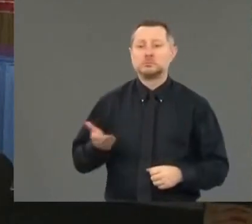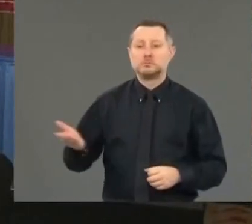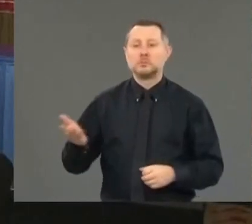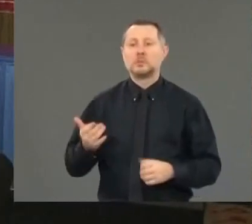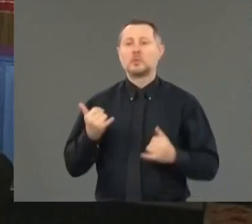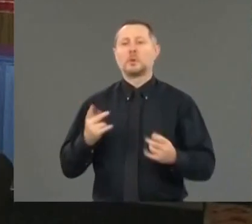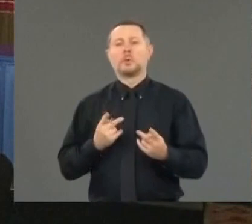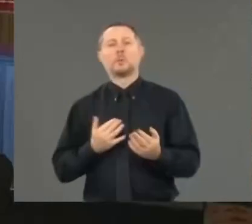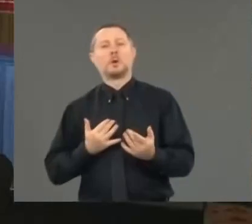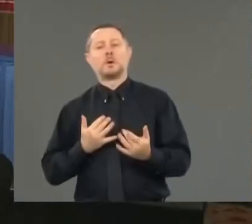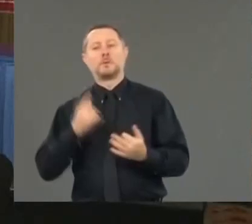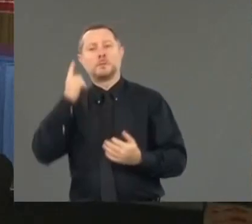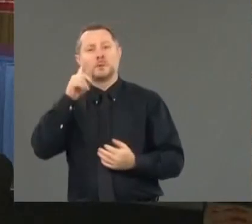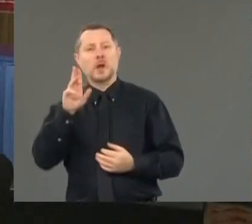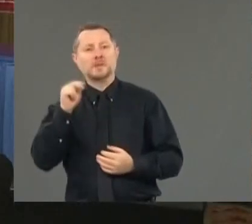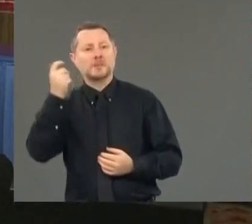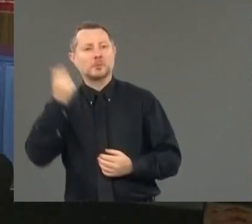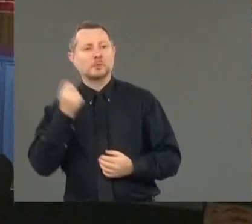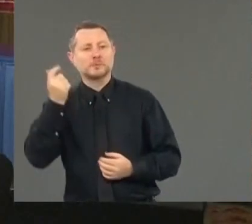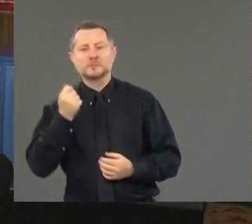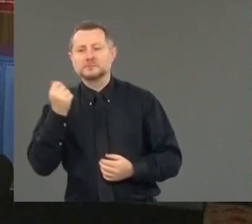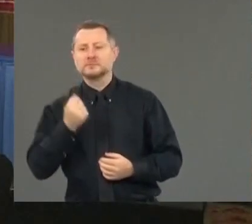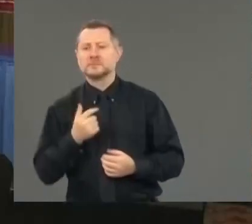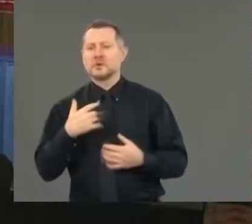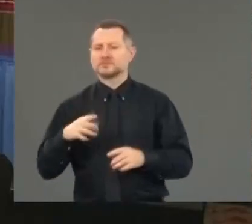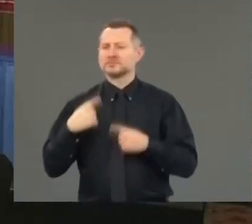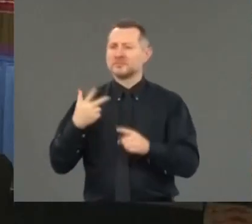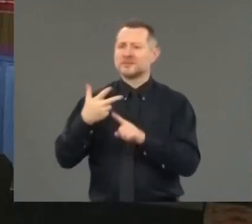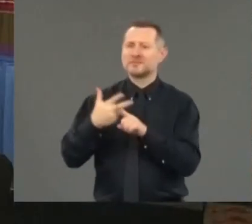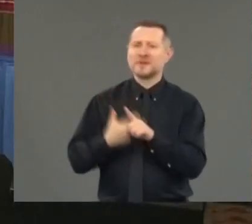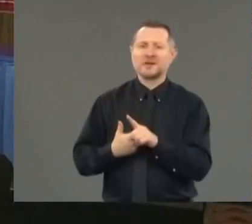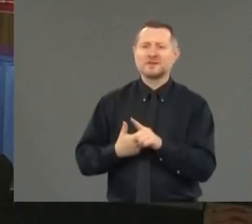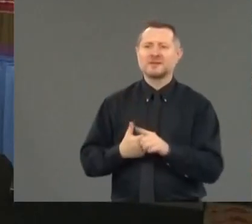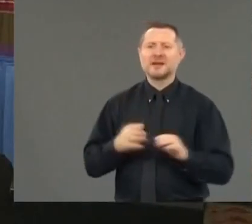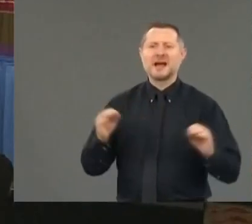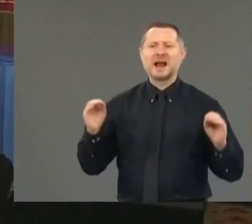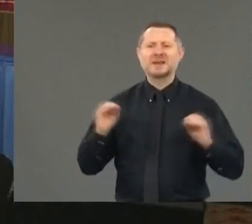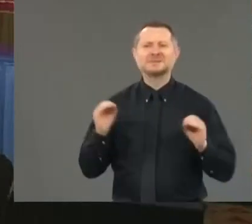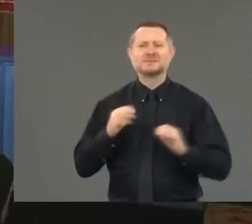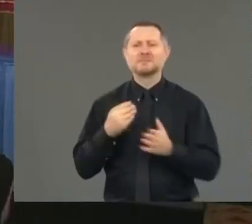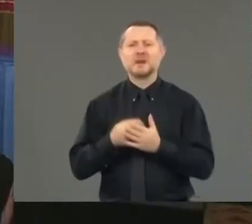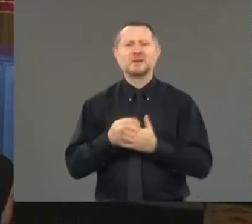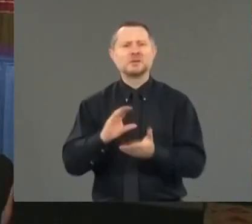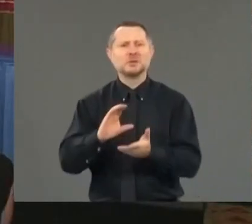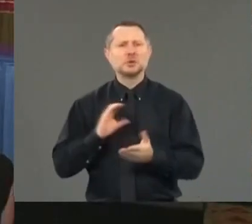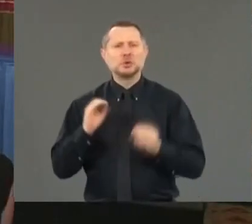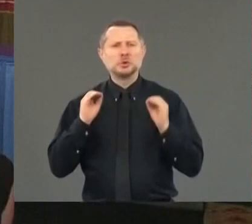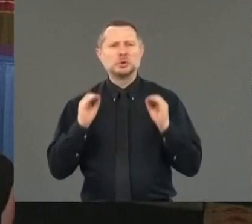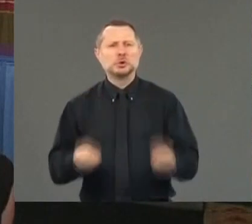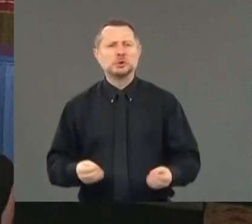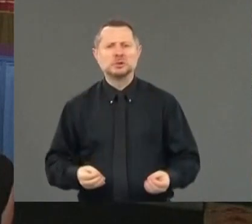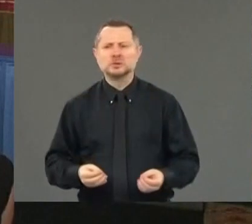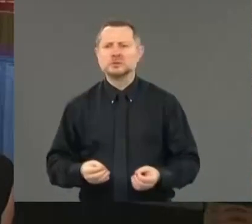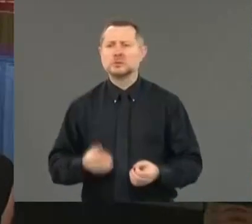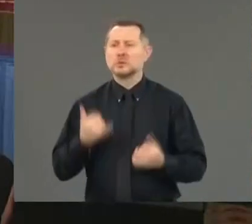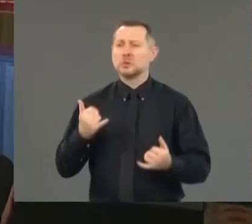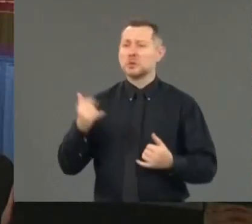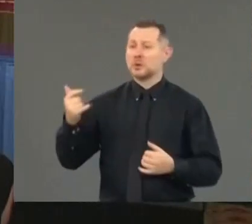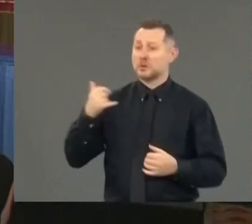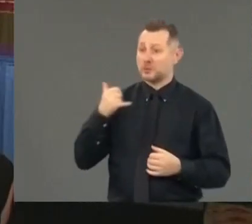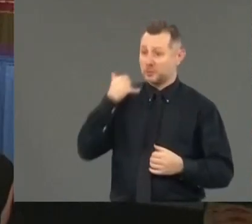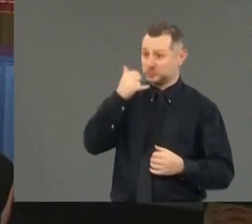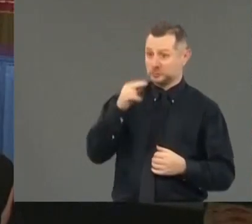for unemployment, and it's been 3 months and they haven't gotten any money. We have people calling our news station